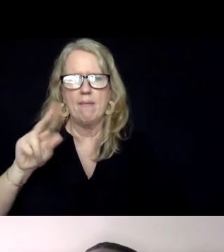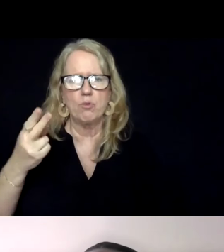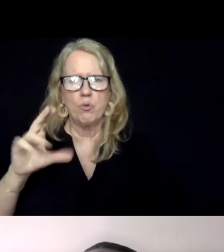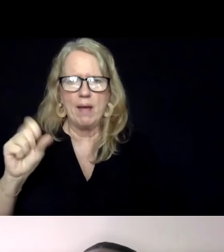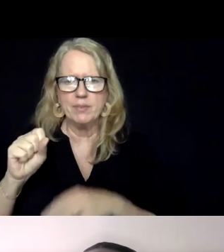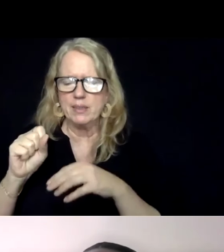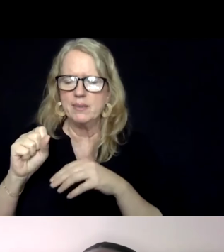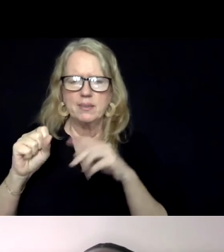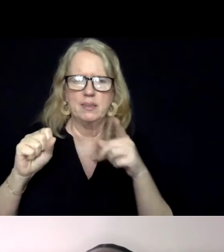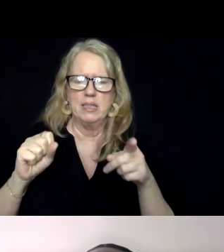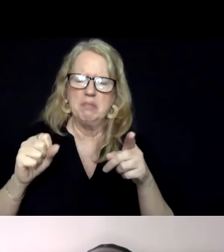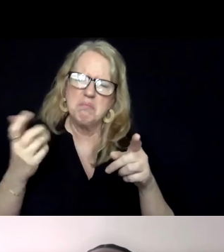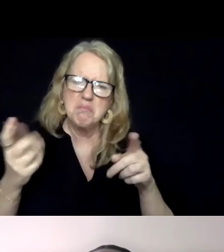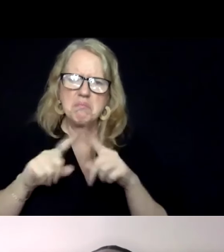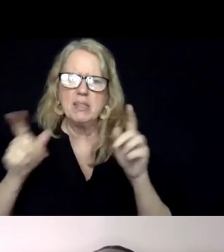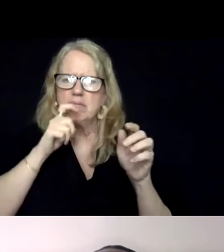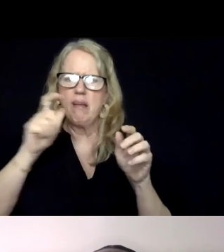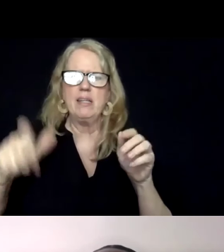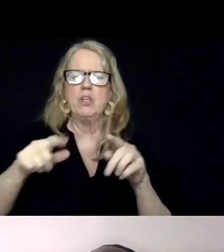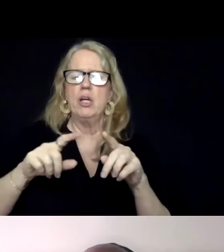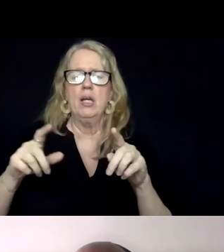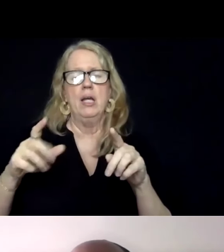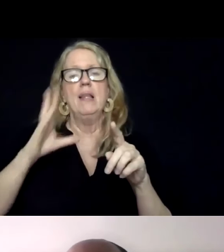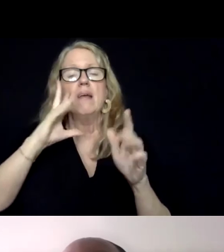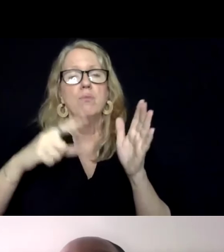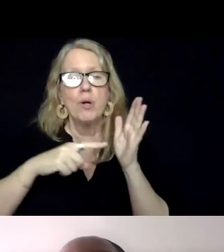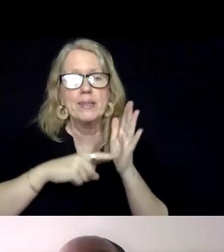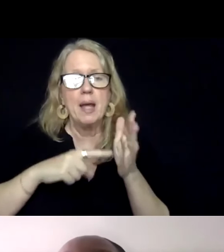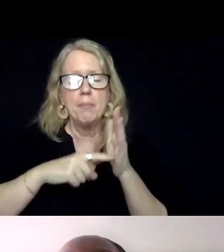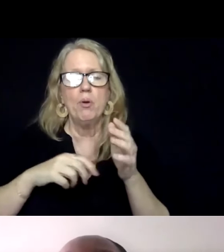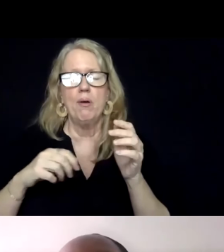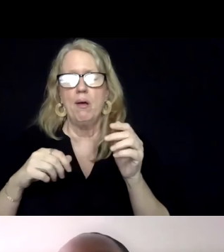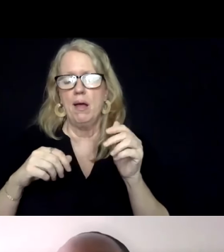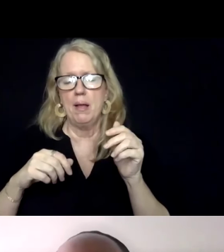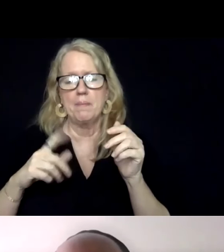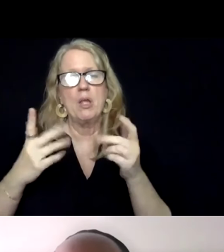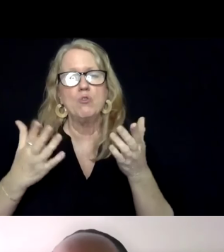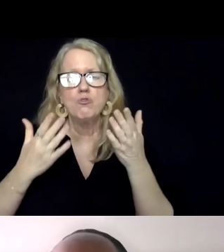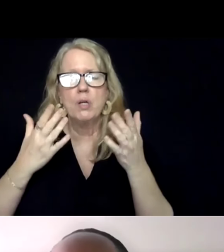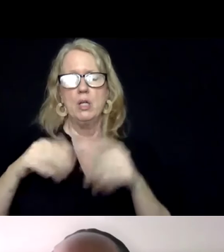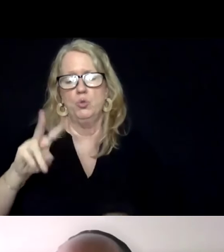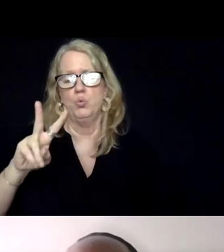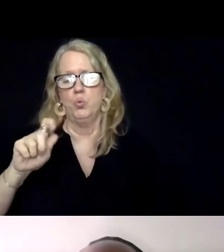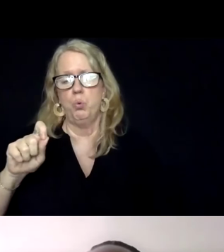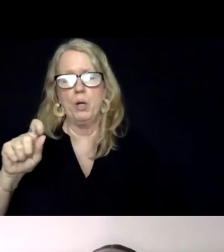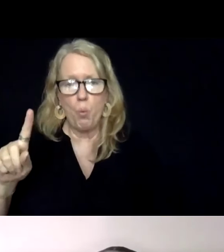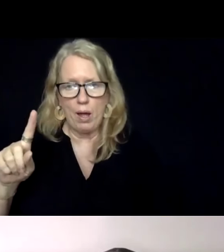animation's not quite necessary. Like for example, recommendation 2.1